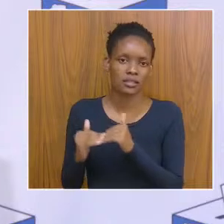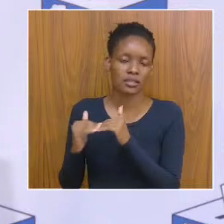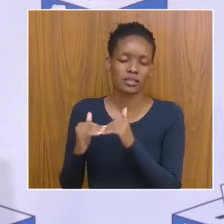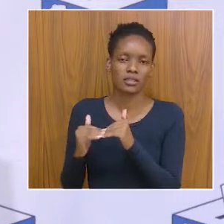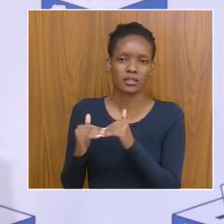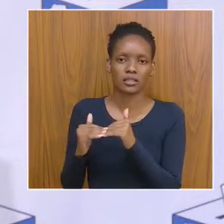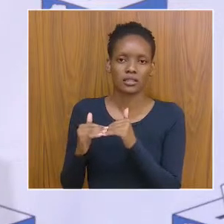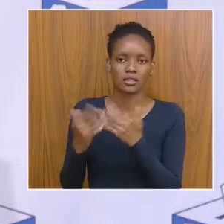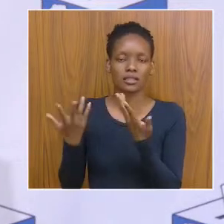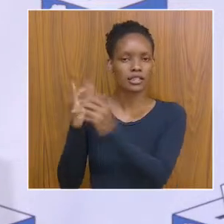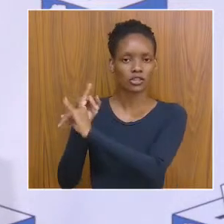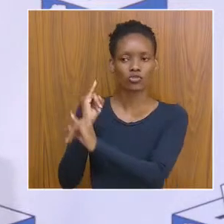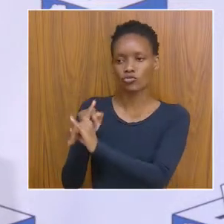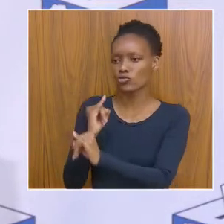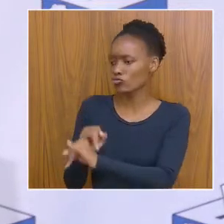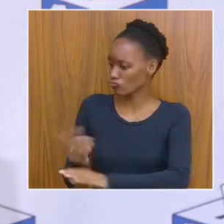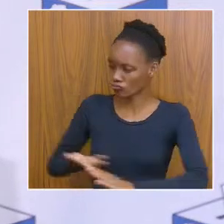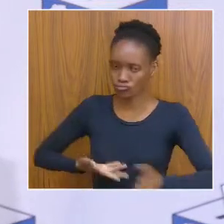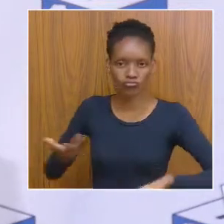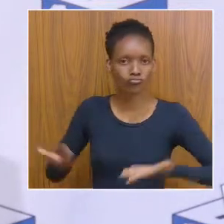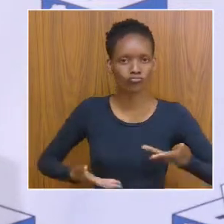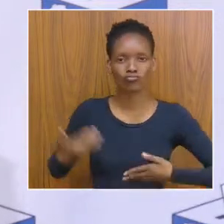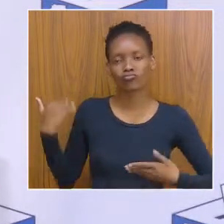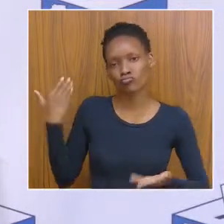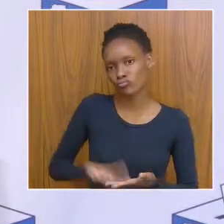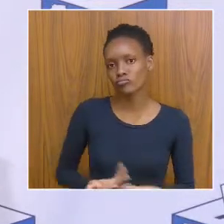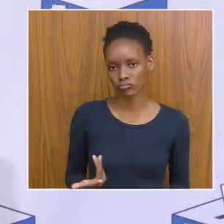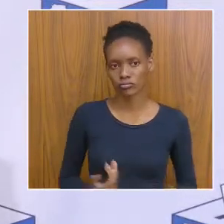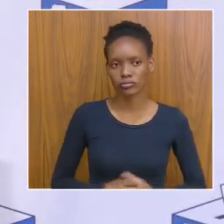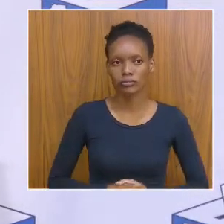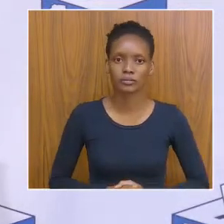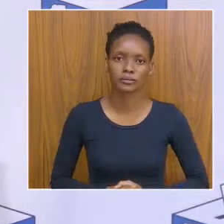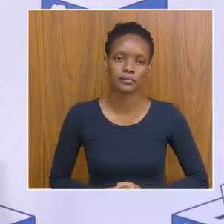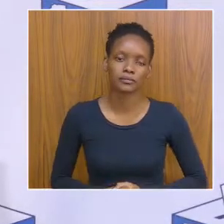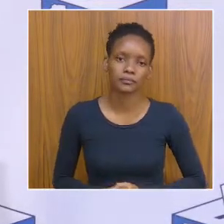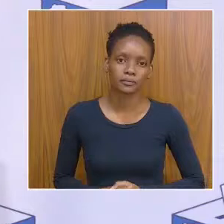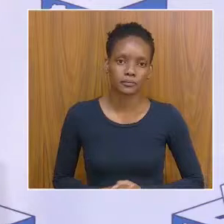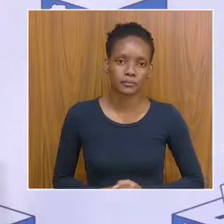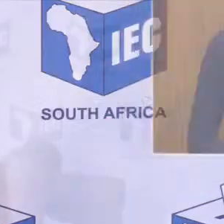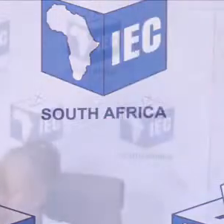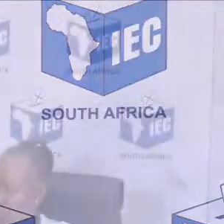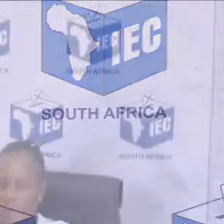democracy building institutions. Thanks, Kate.